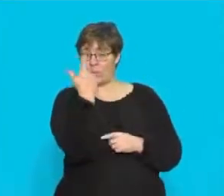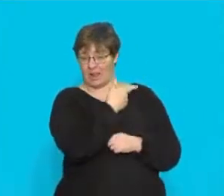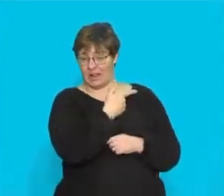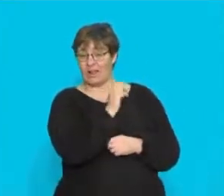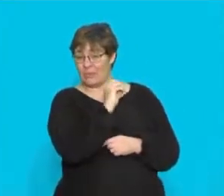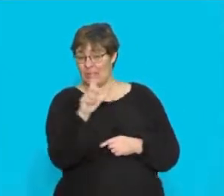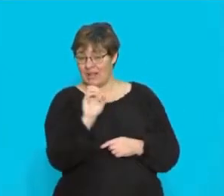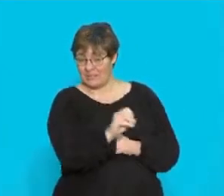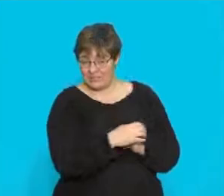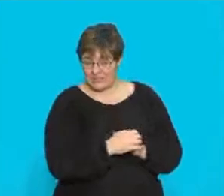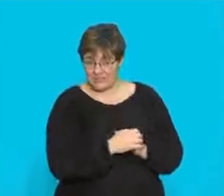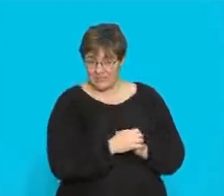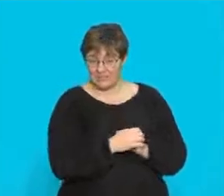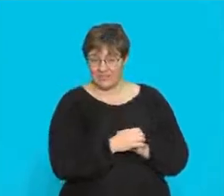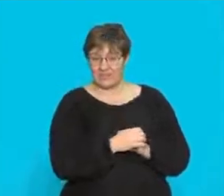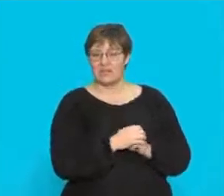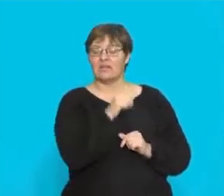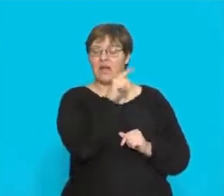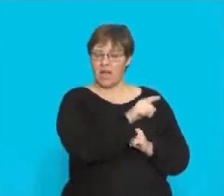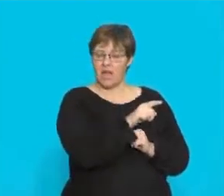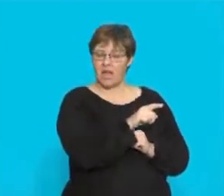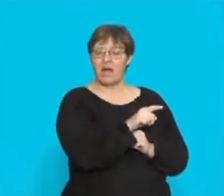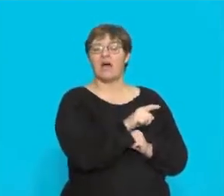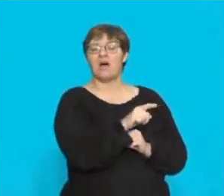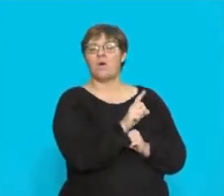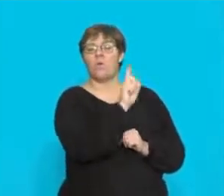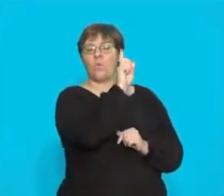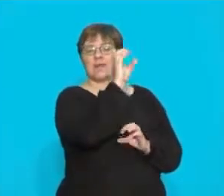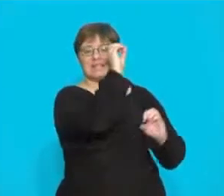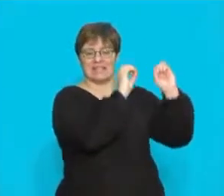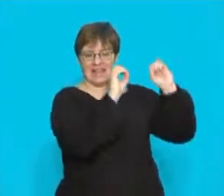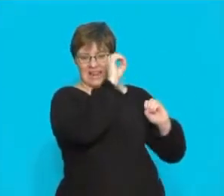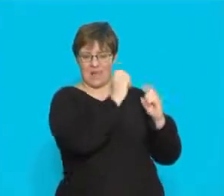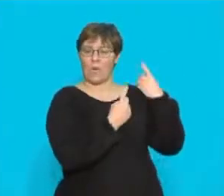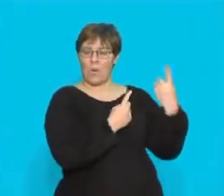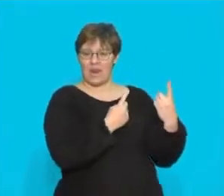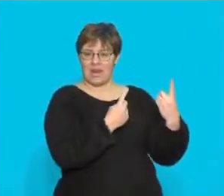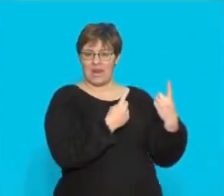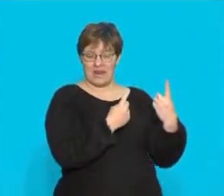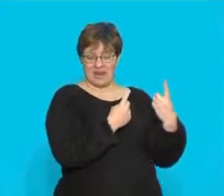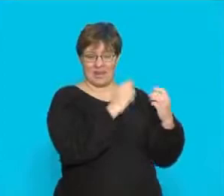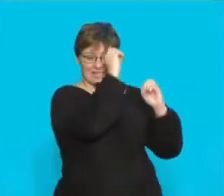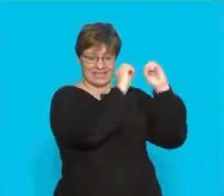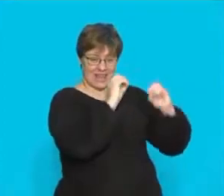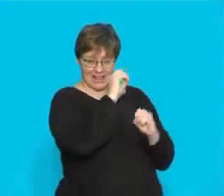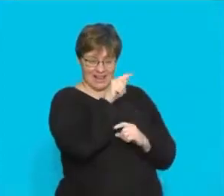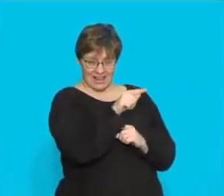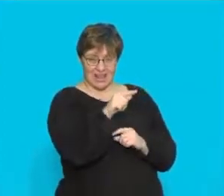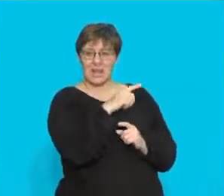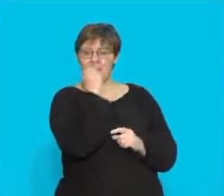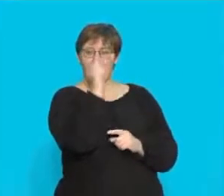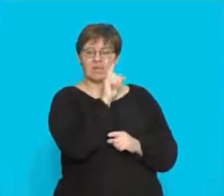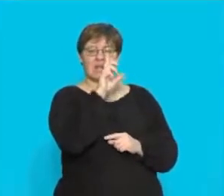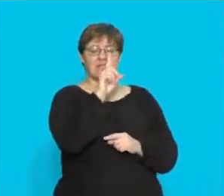cool. See here? These are unicellular algae. Now, these are all one single cell, right? And these are